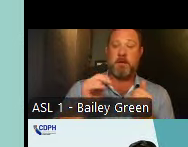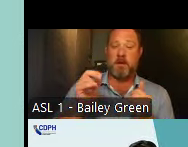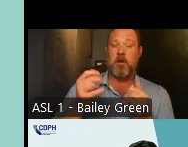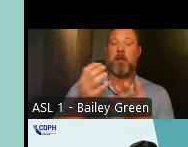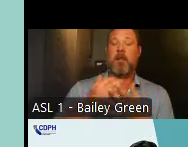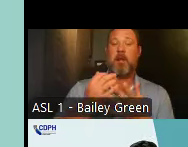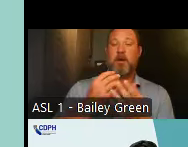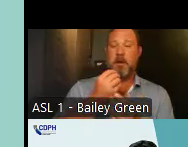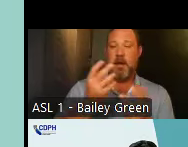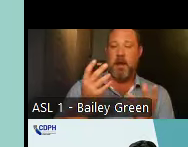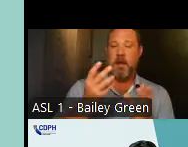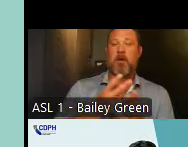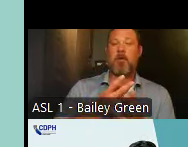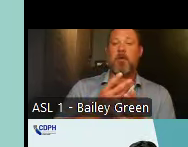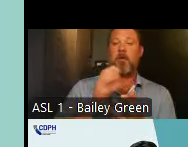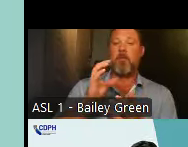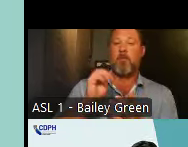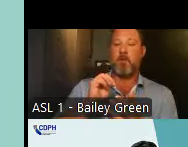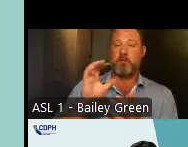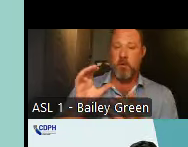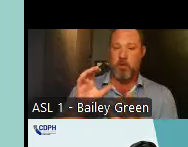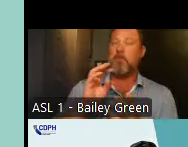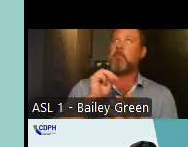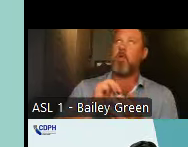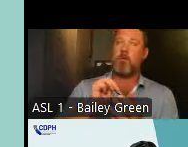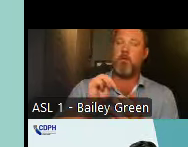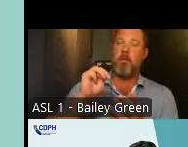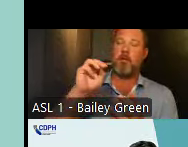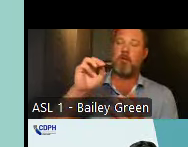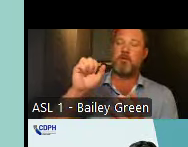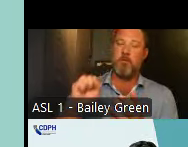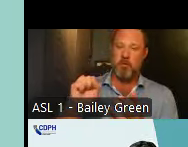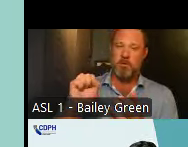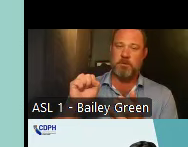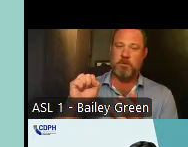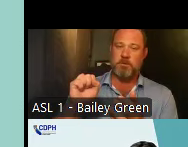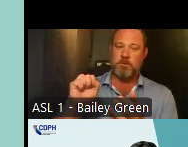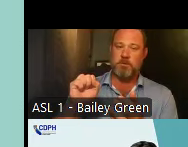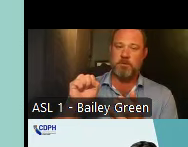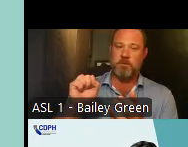on multiple sclerosis. And then,